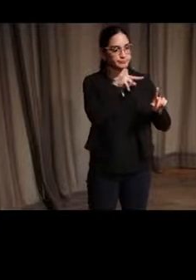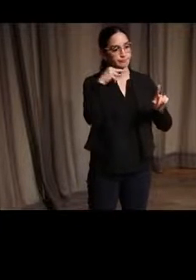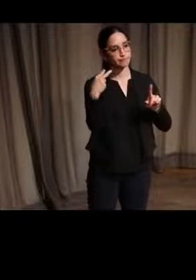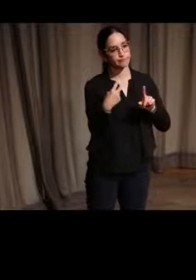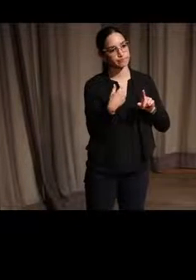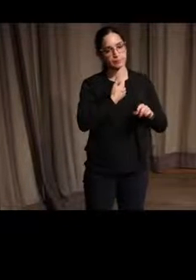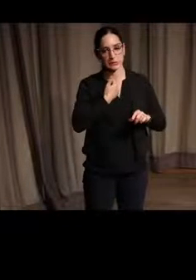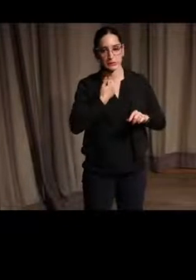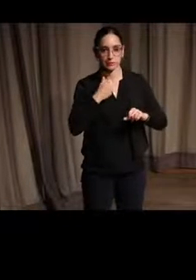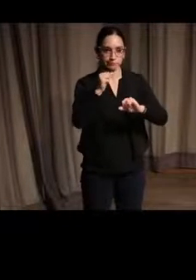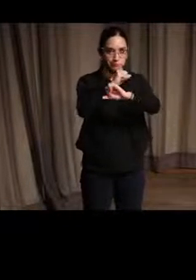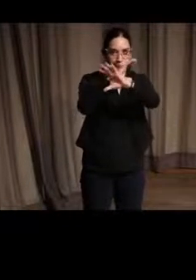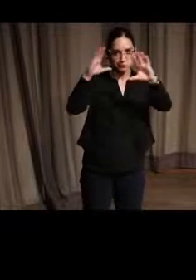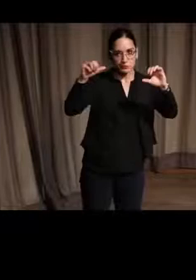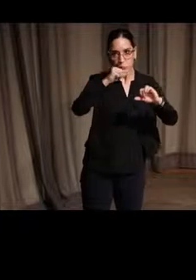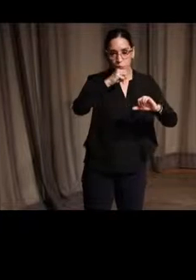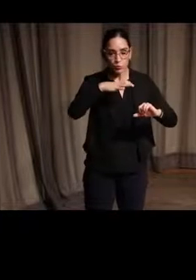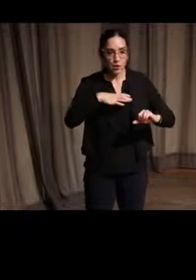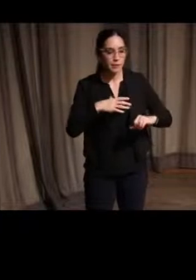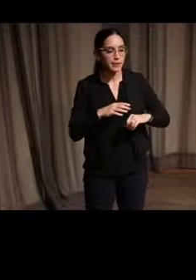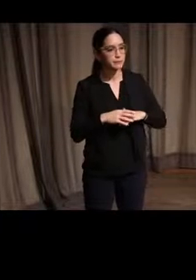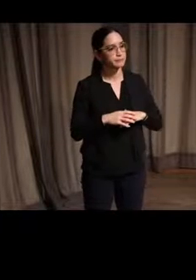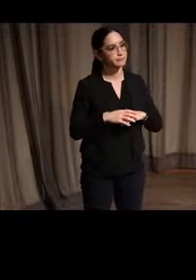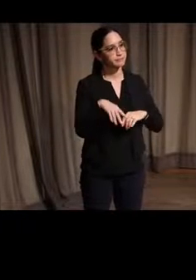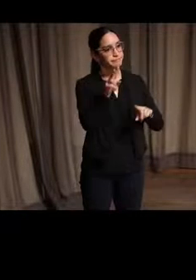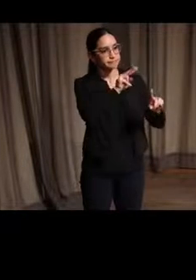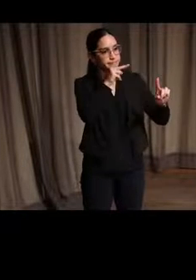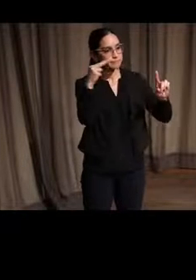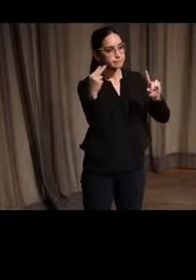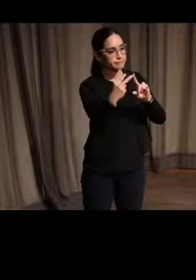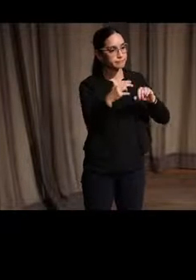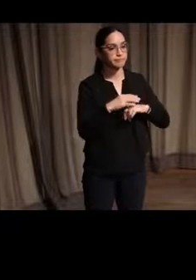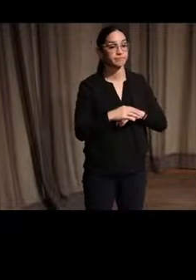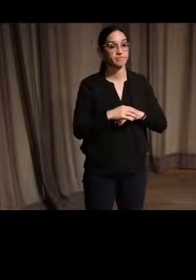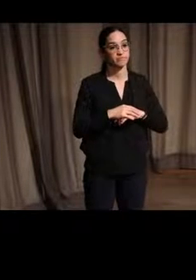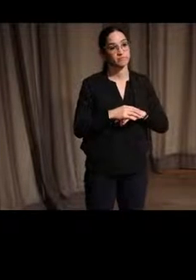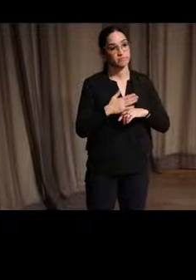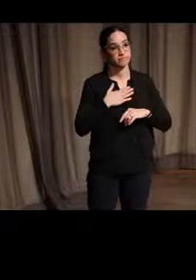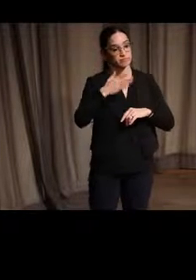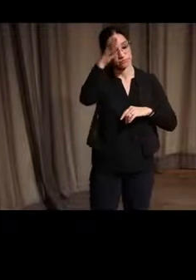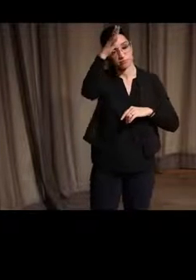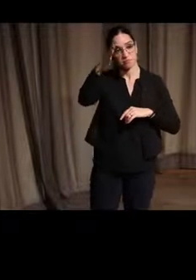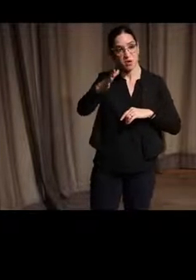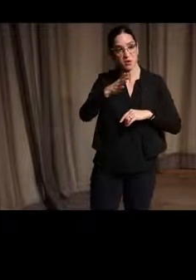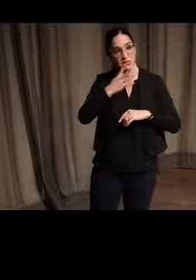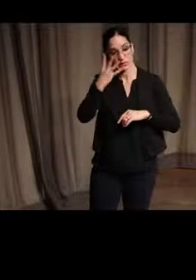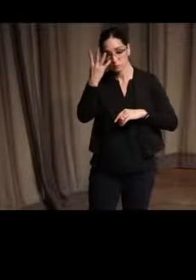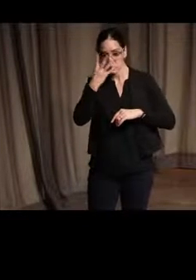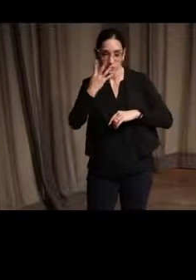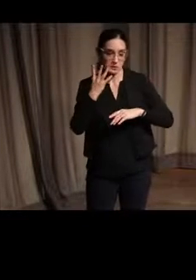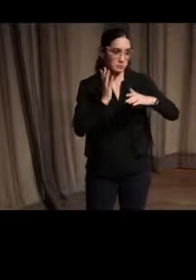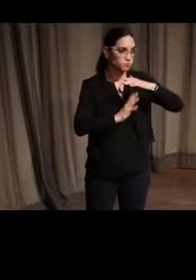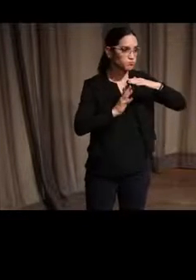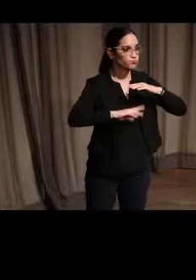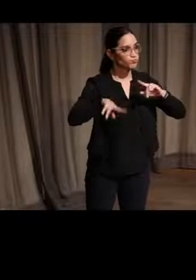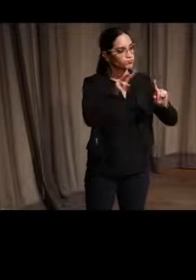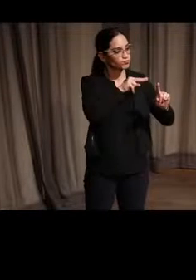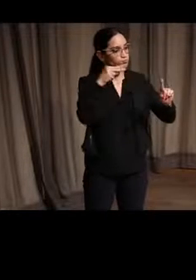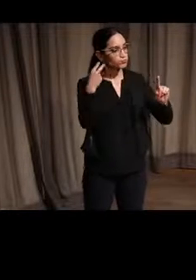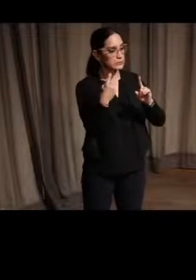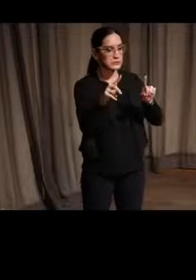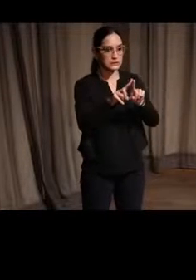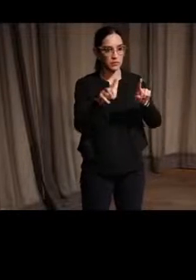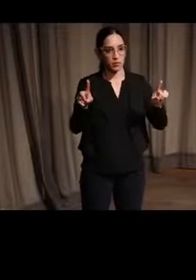differently, you know? And as a child of immigrants, I'm gonna look at it differently, right? And so I think that that's part of the reason why these conversations are also